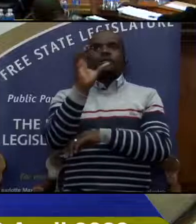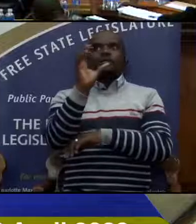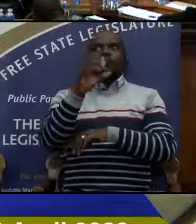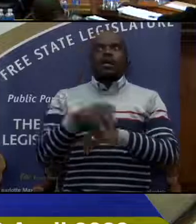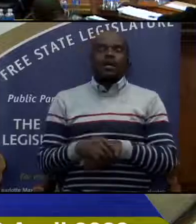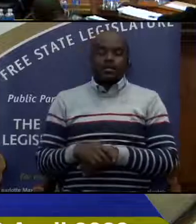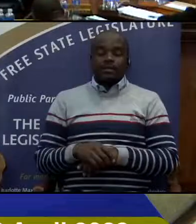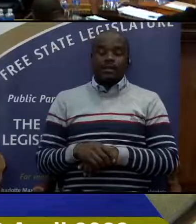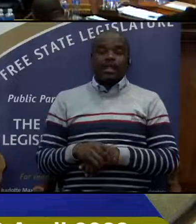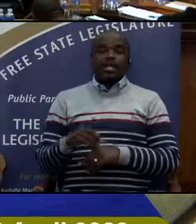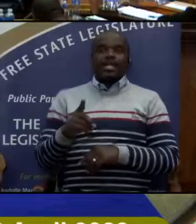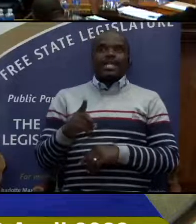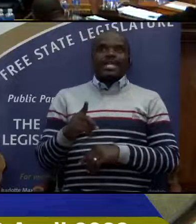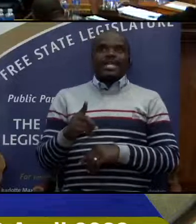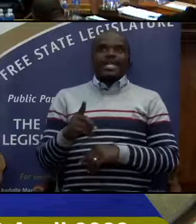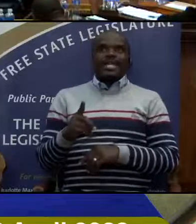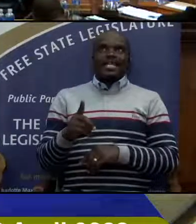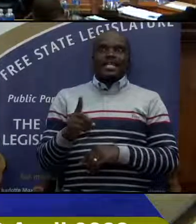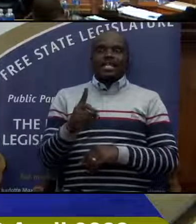may experience real